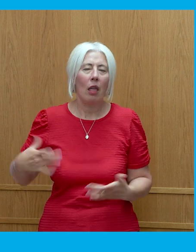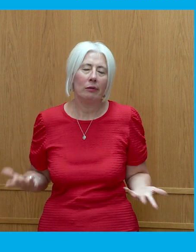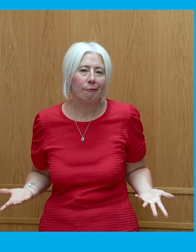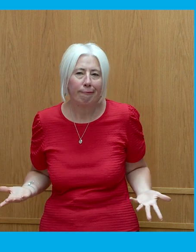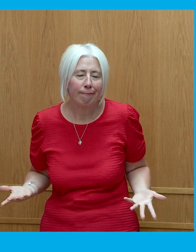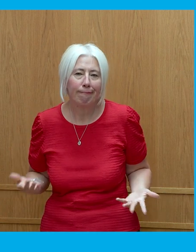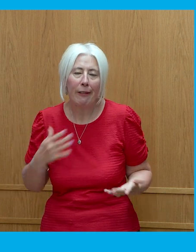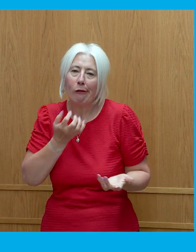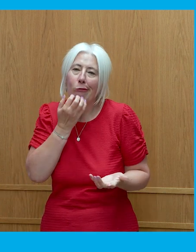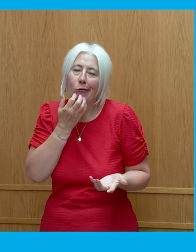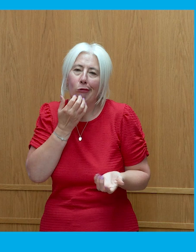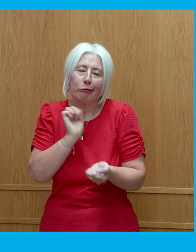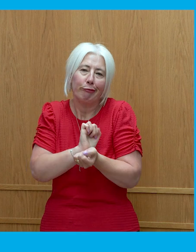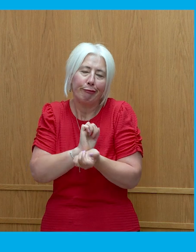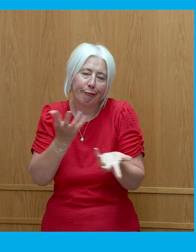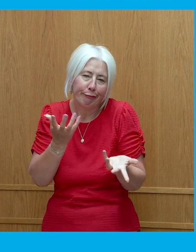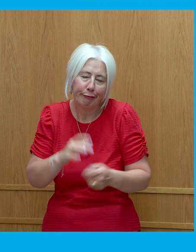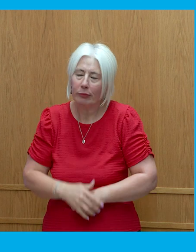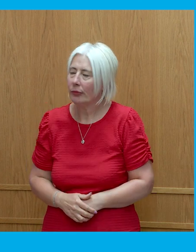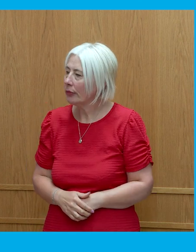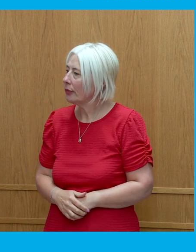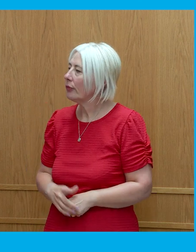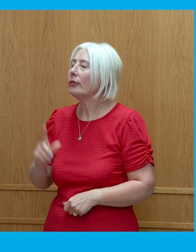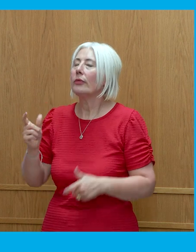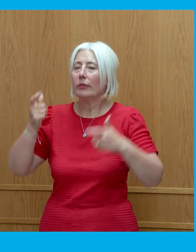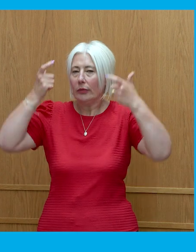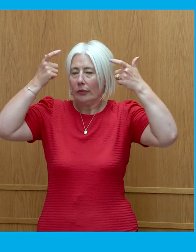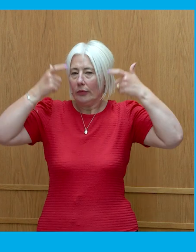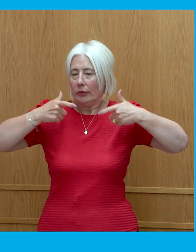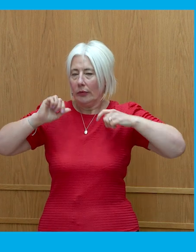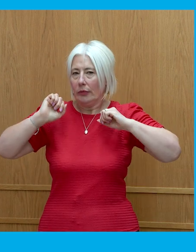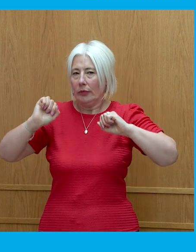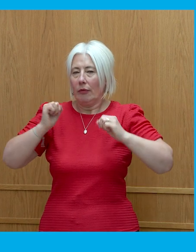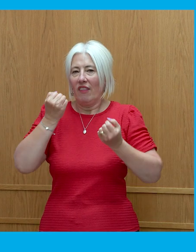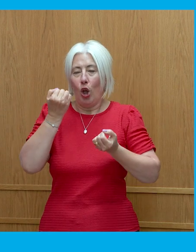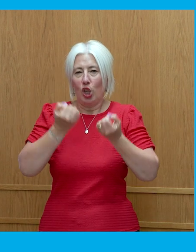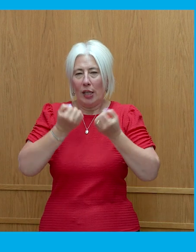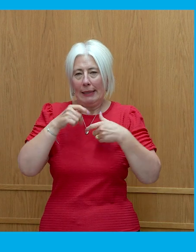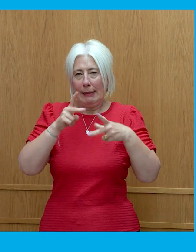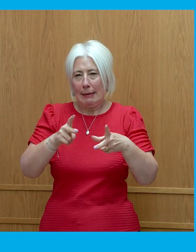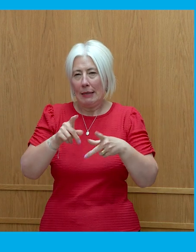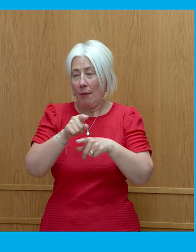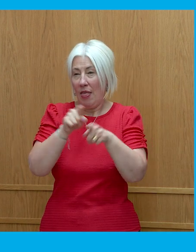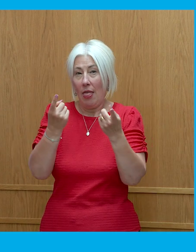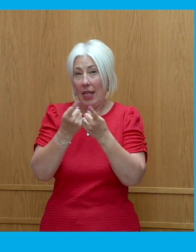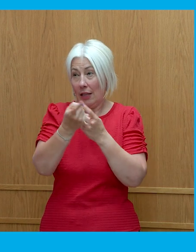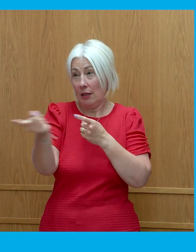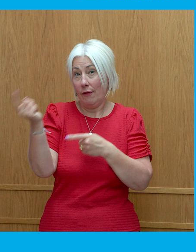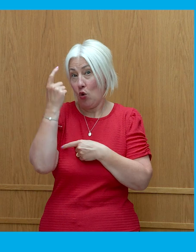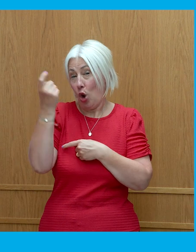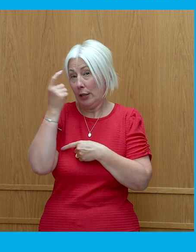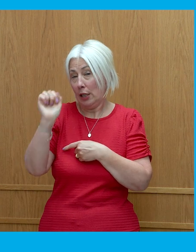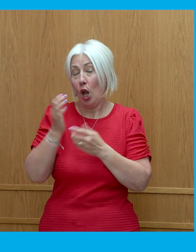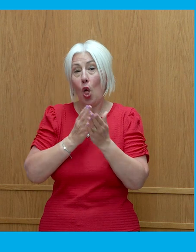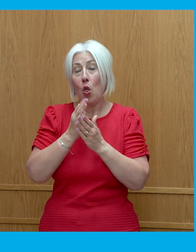We're just kind of stuck with them. So I think in terms of the judiciary, a couple points for the audience to consider. So during the